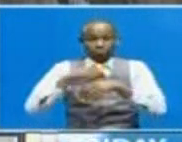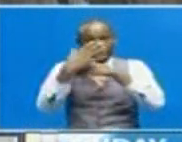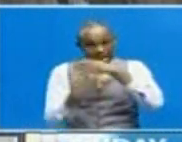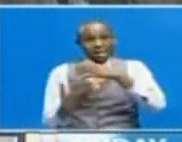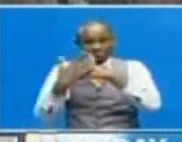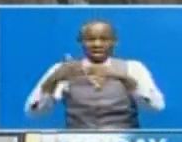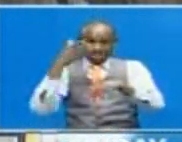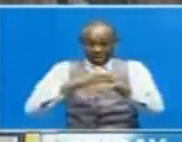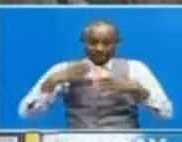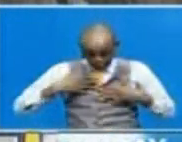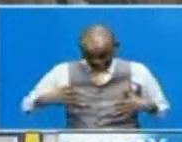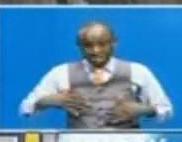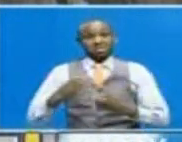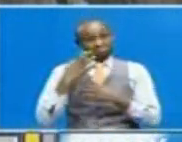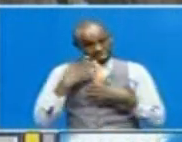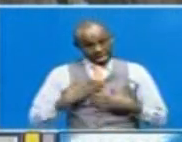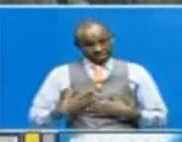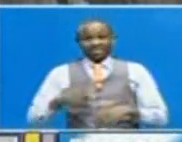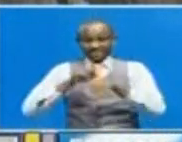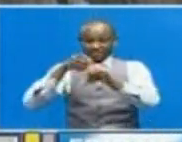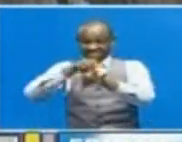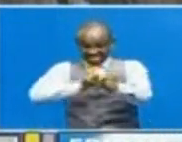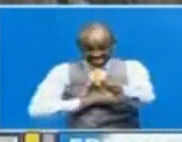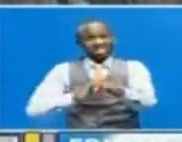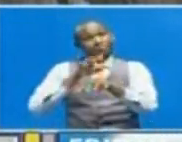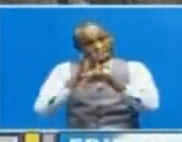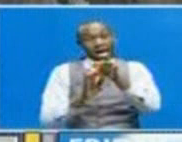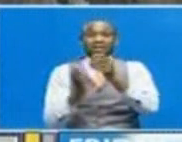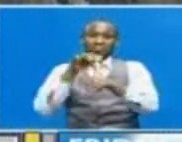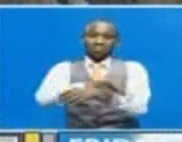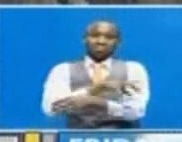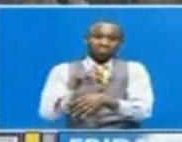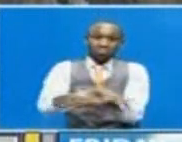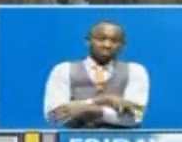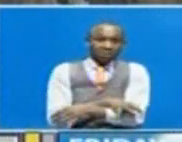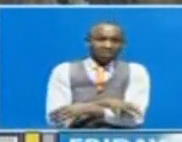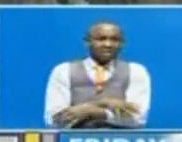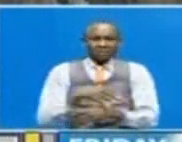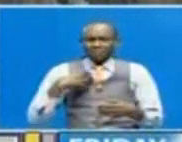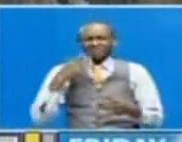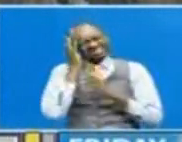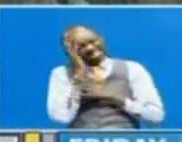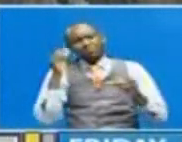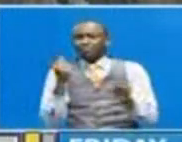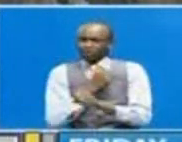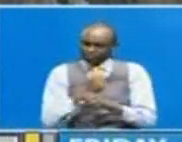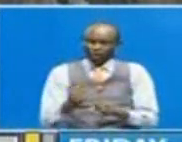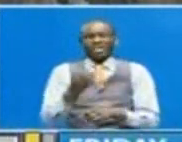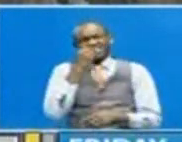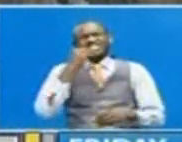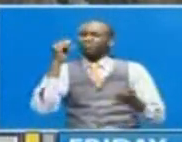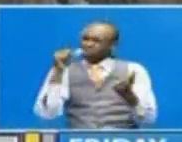damu kwa mwili, huko kunatoka gozi, yani ni damu tu, yani hata kulala ni shida, kukula ni